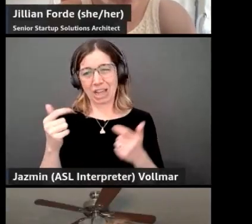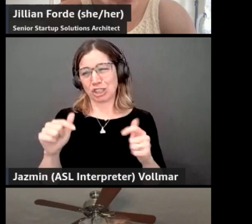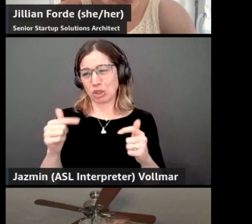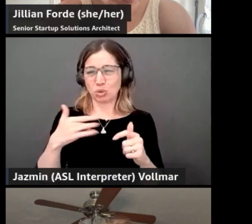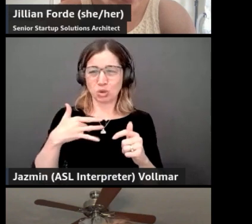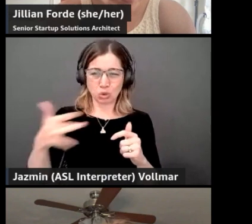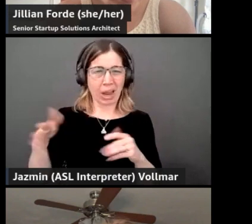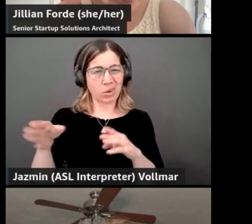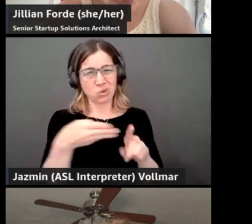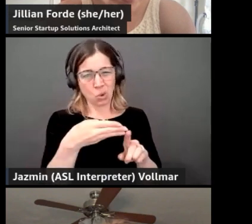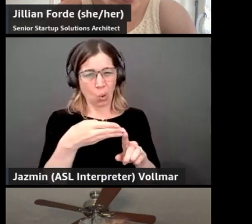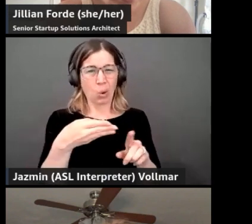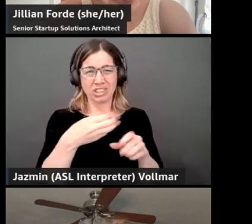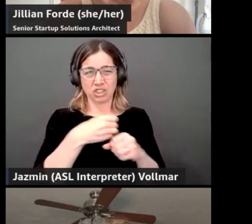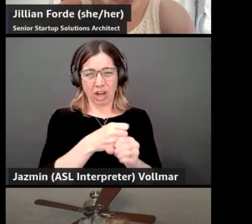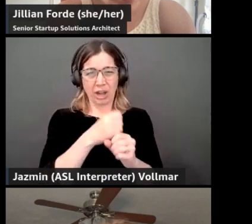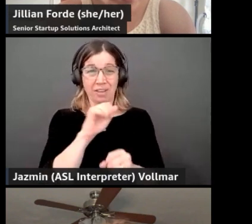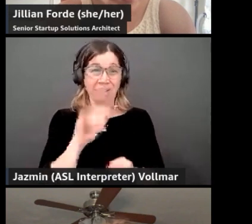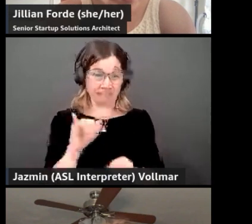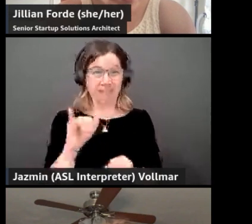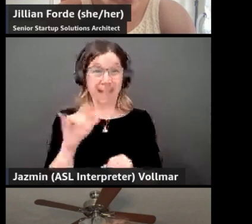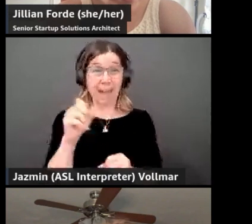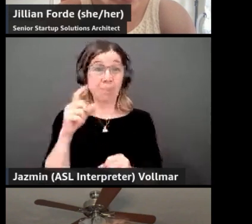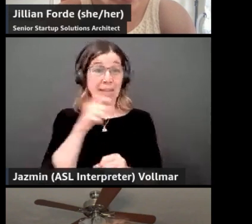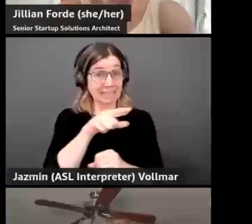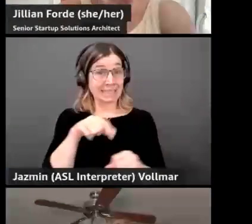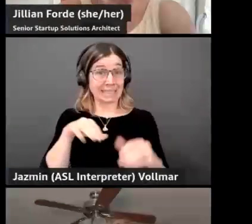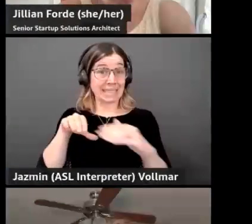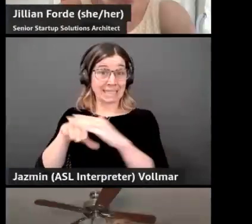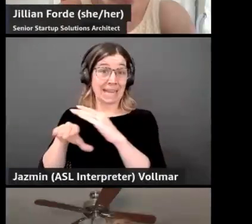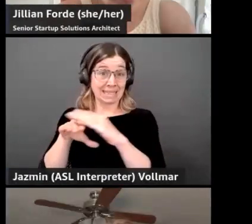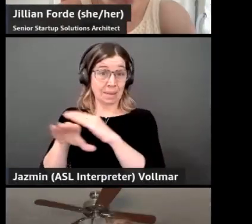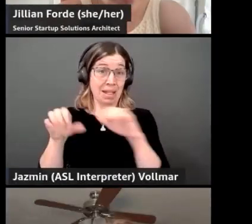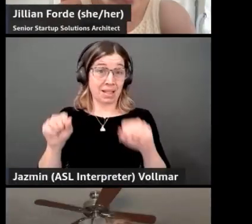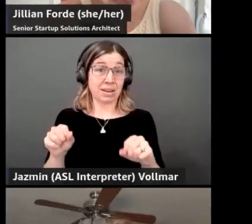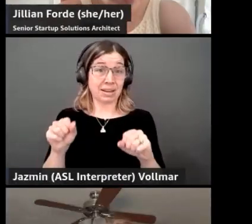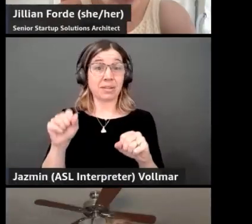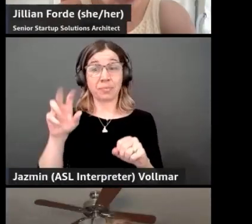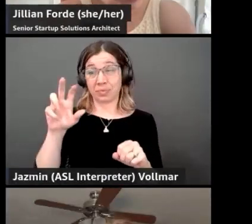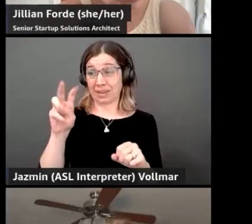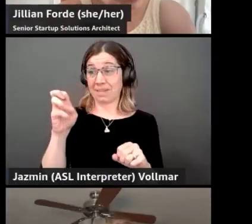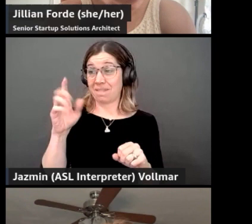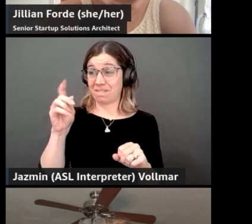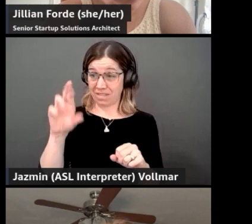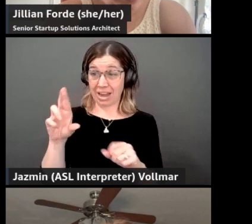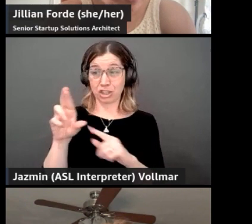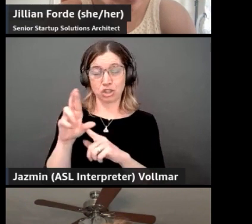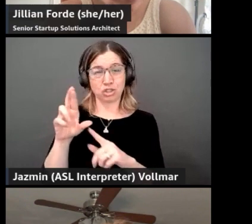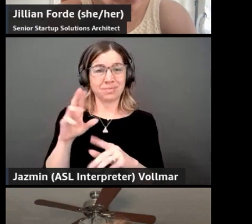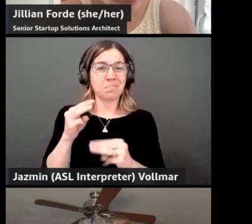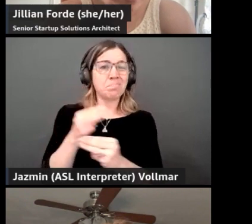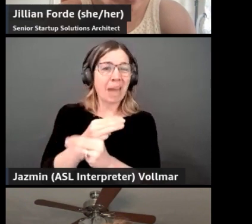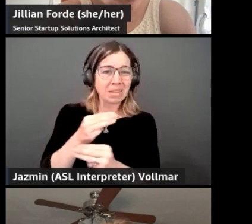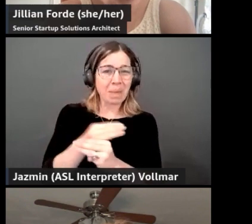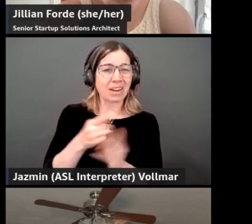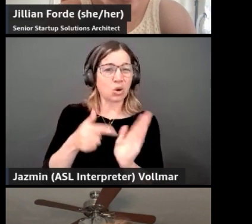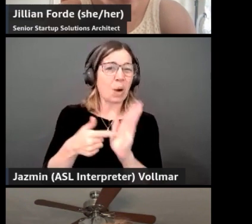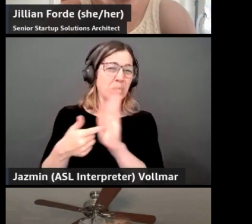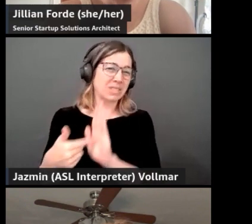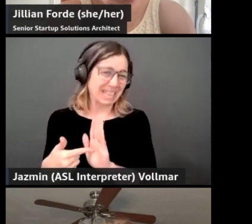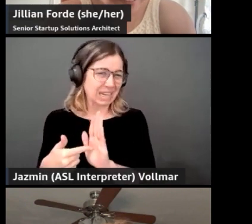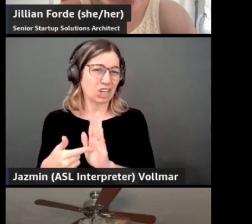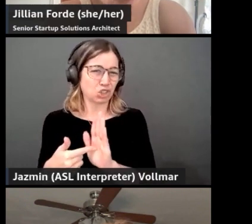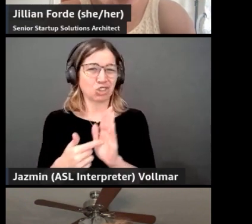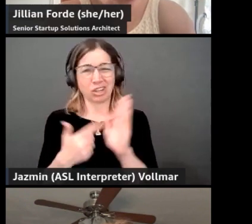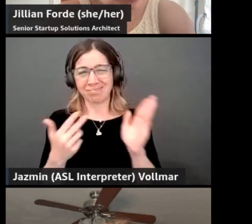now, and in particular because of its accessibility. As I mentioned, vectors are, mathematical representation. There's a lot of different